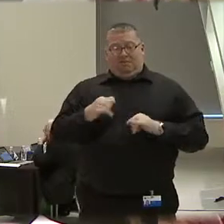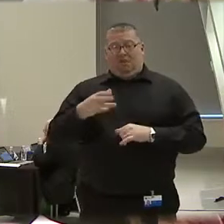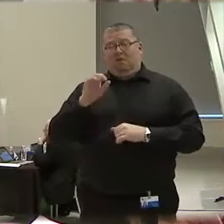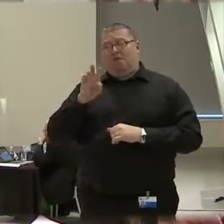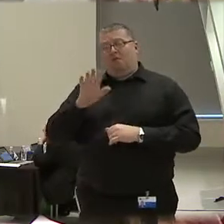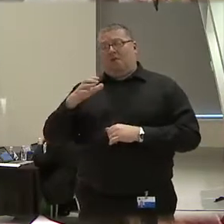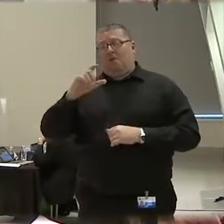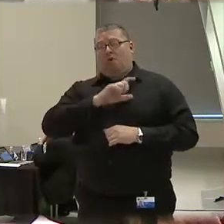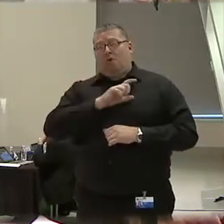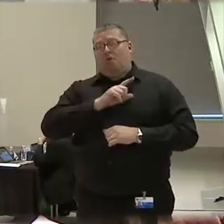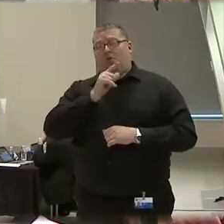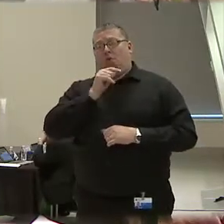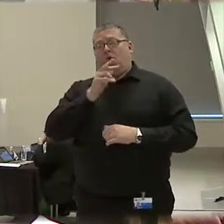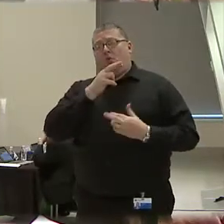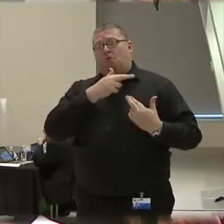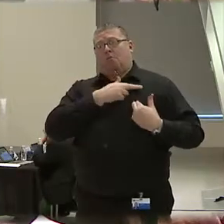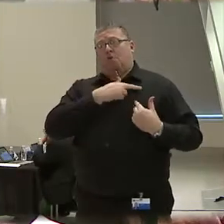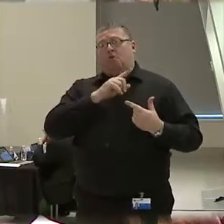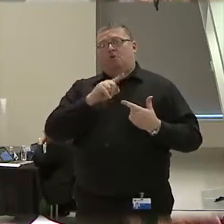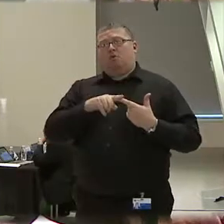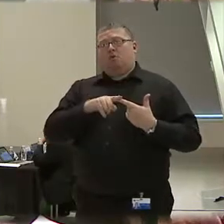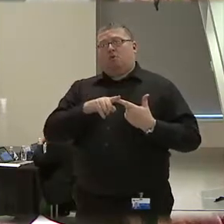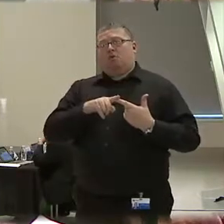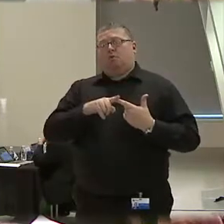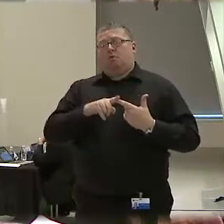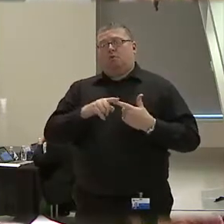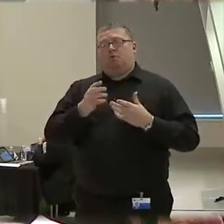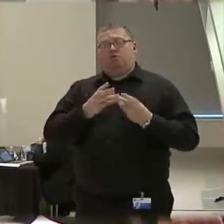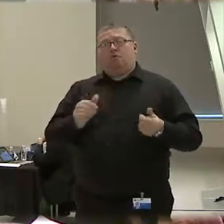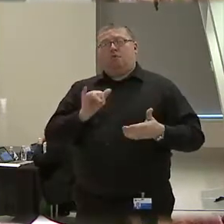are subject to police their complex?